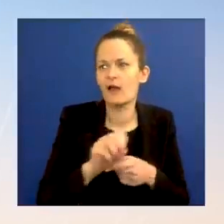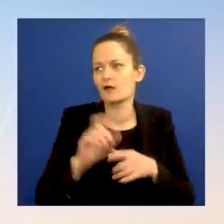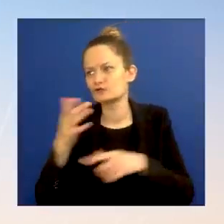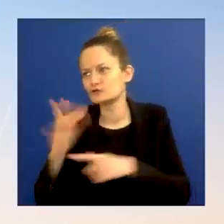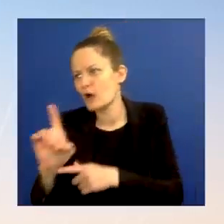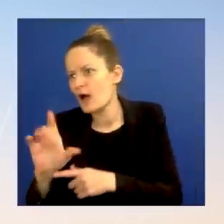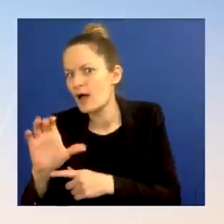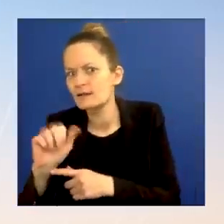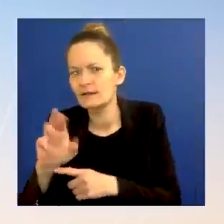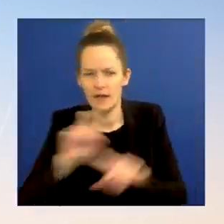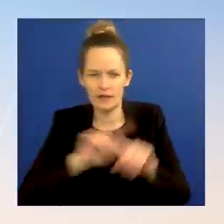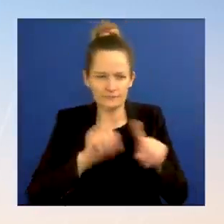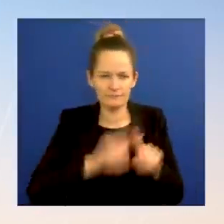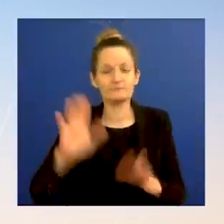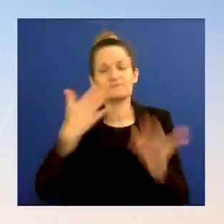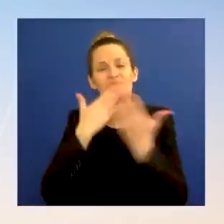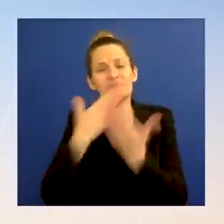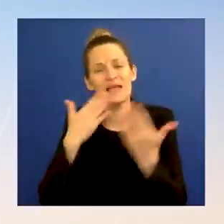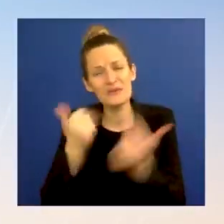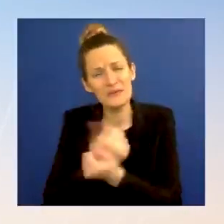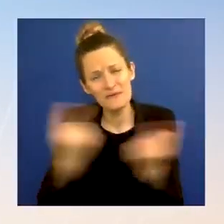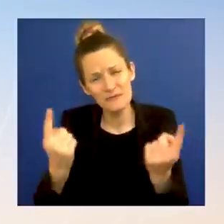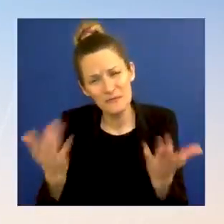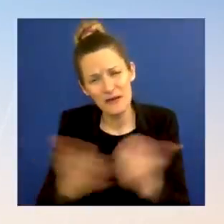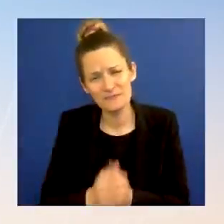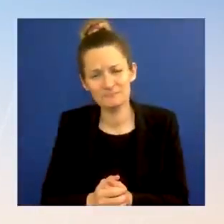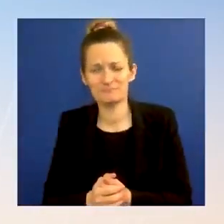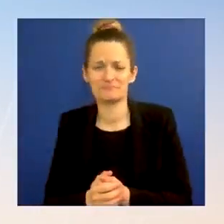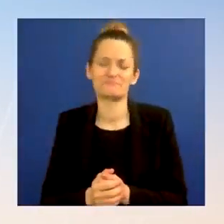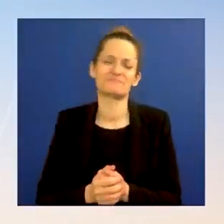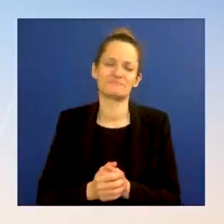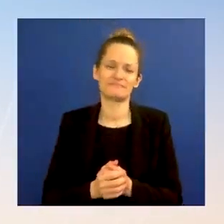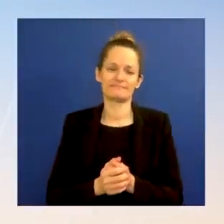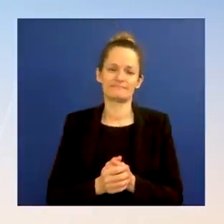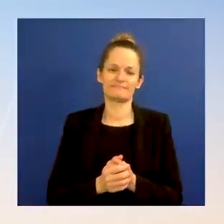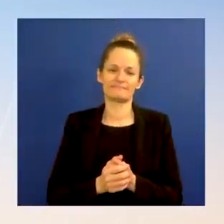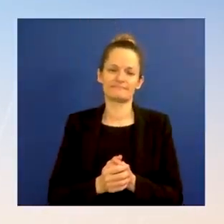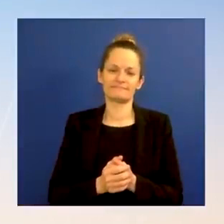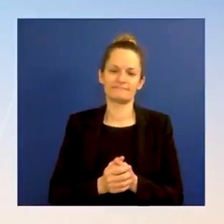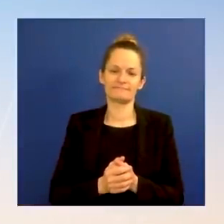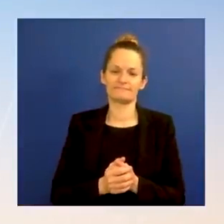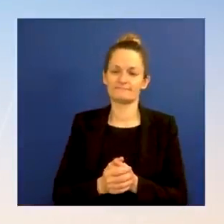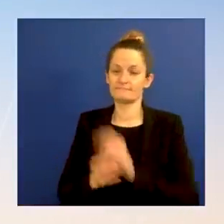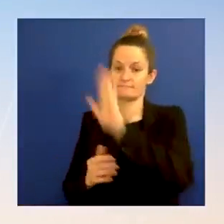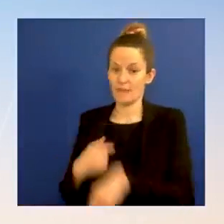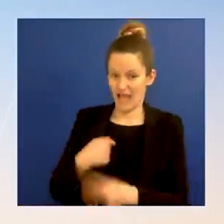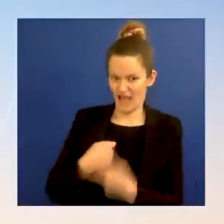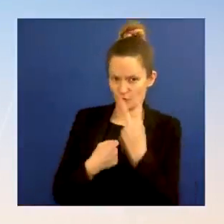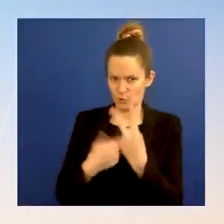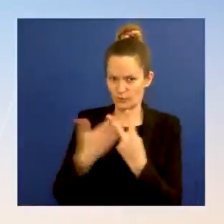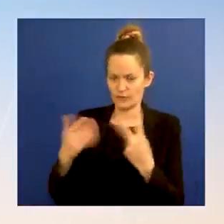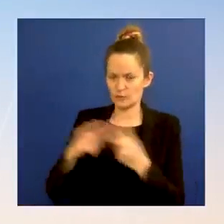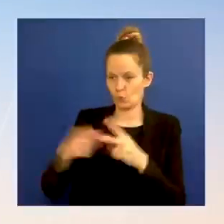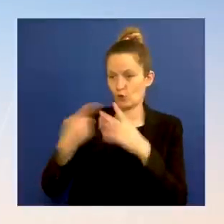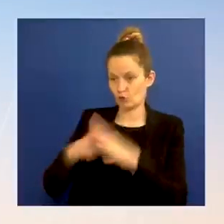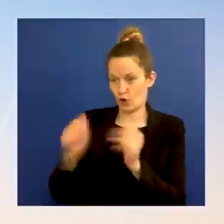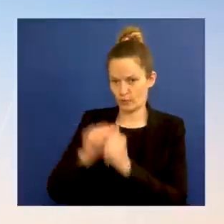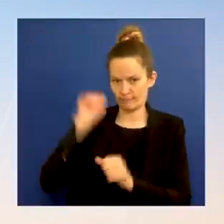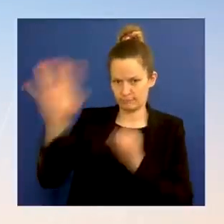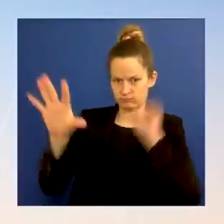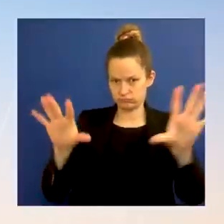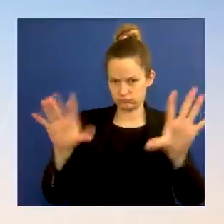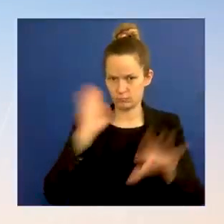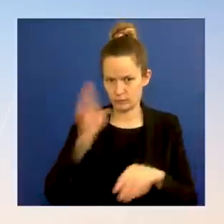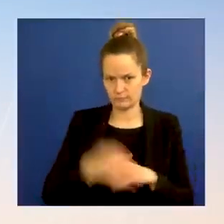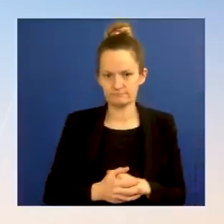anytime. Okay, I just have two items for all of you at the top. I just wanted to provide, I know we announced this